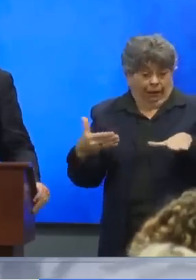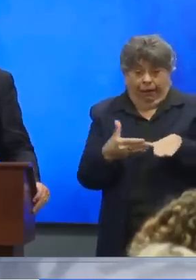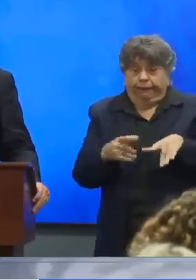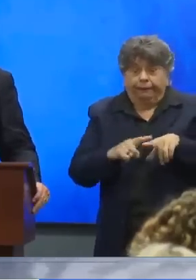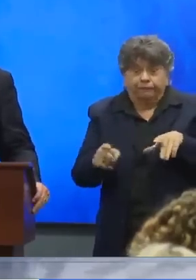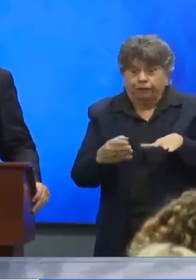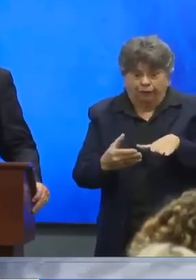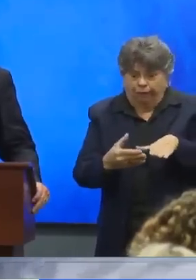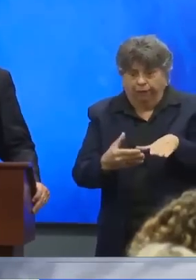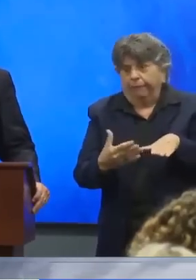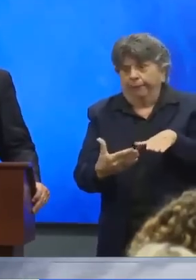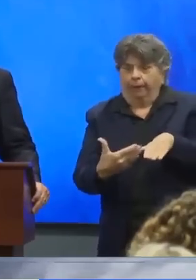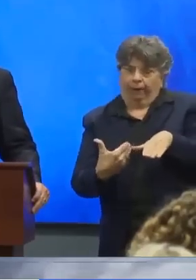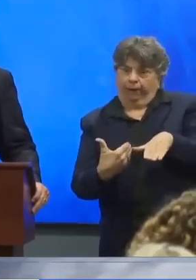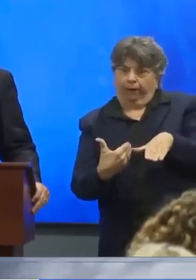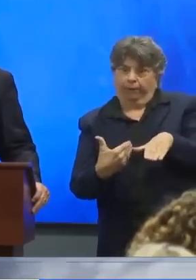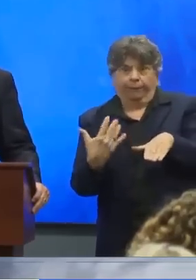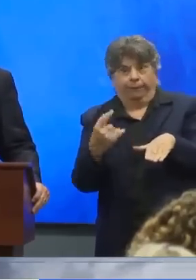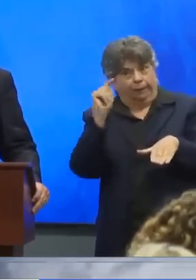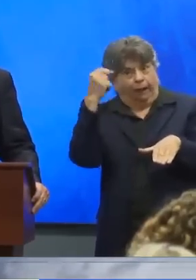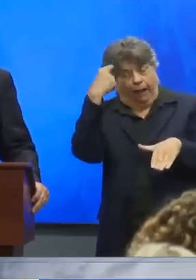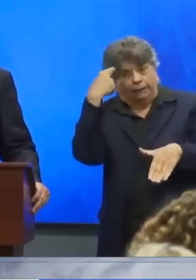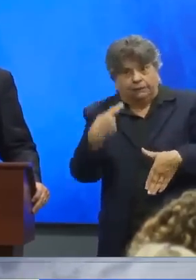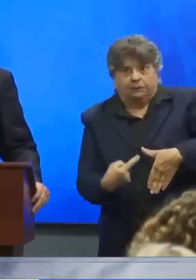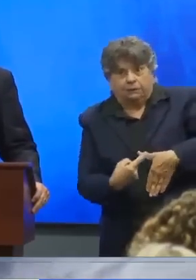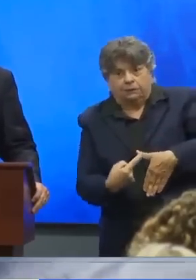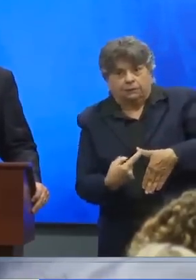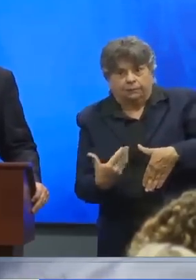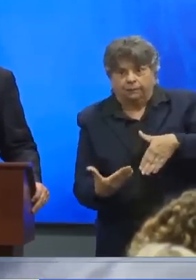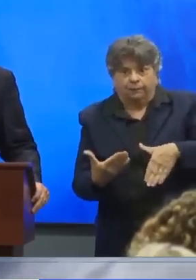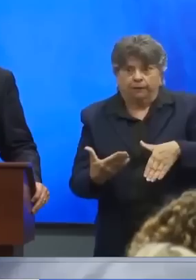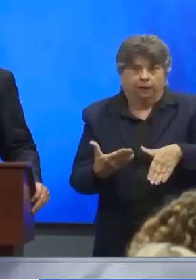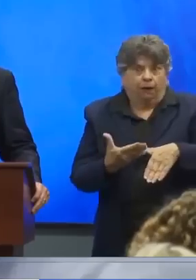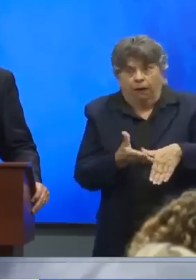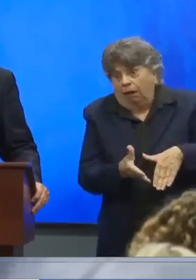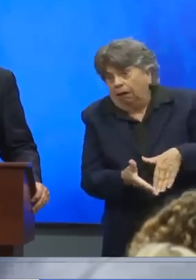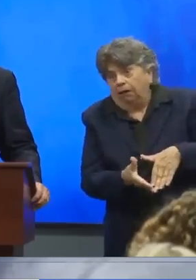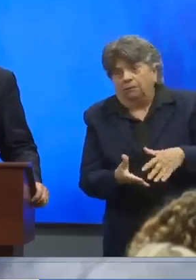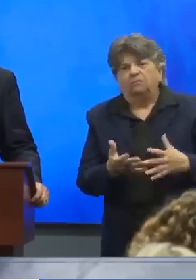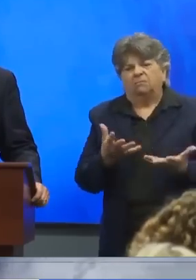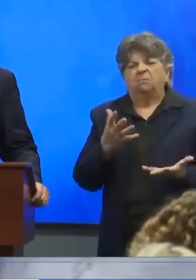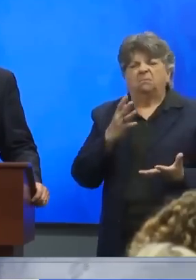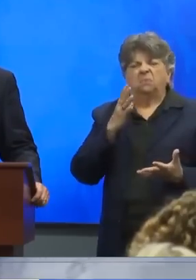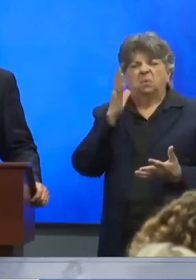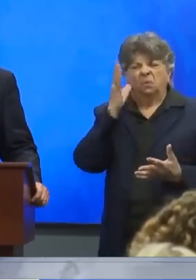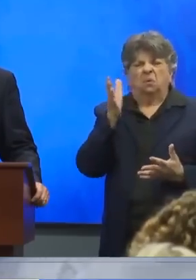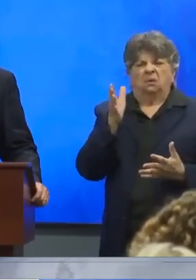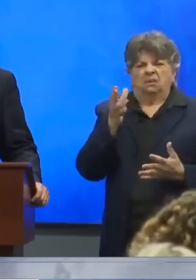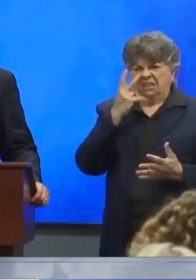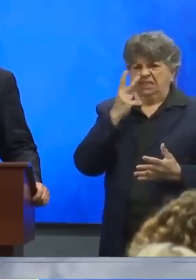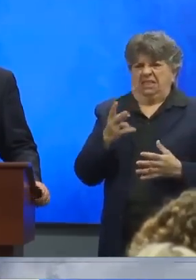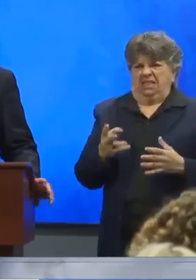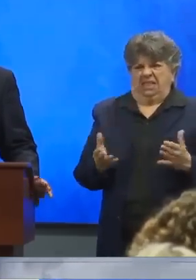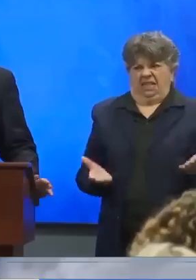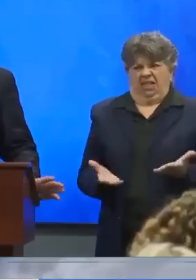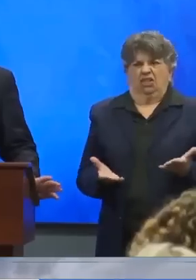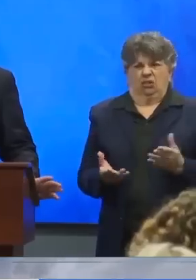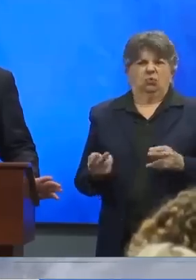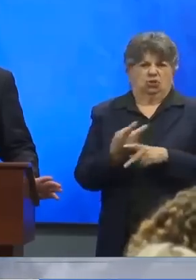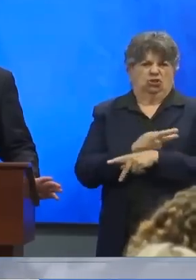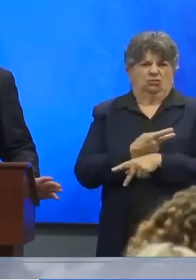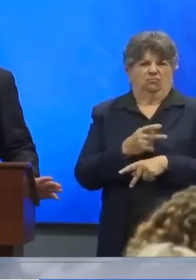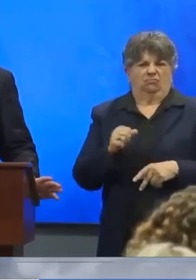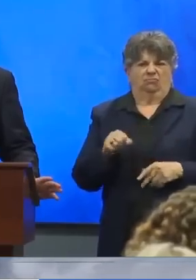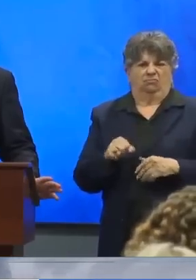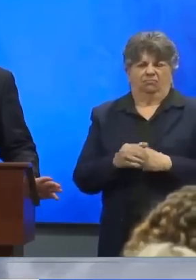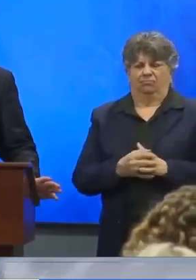at Tallahassee's going to end up getting impact. If it wobbles east, you're going to see more severe impacts here in the Tampa Bay area. So all this is